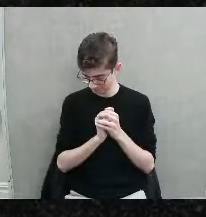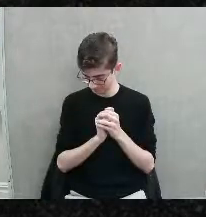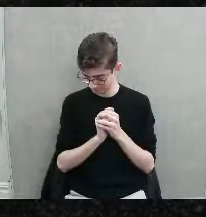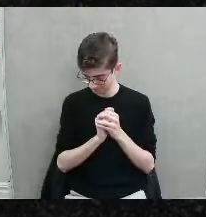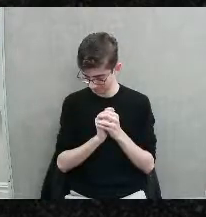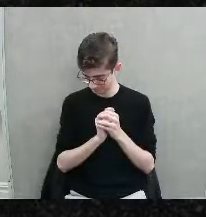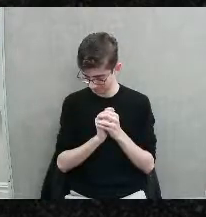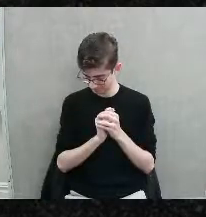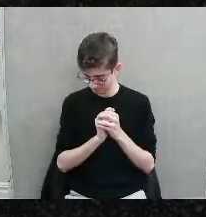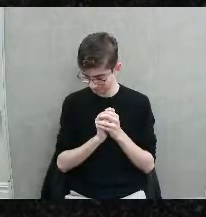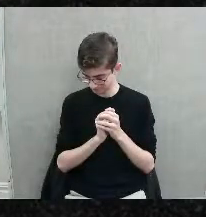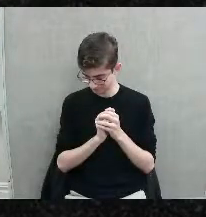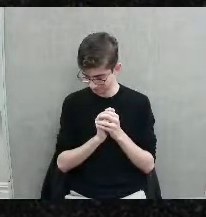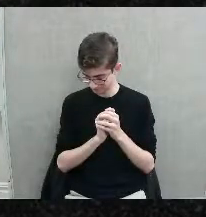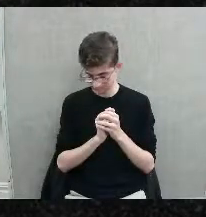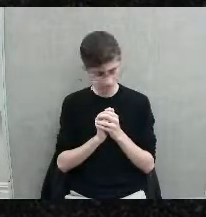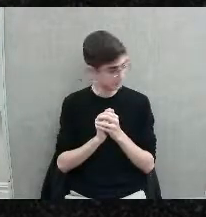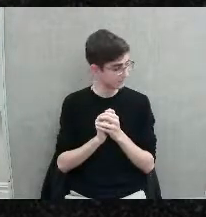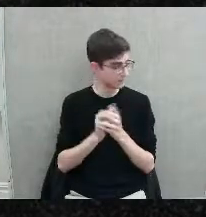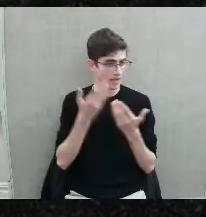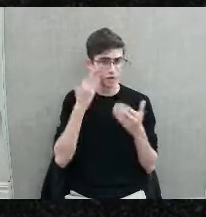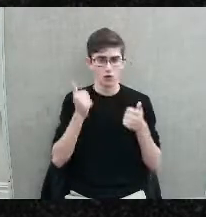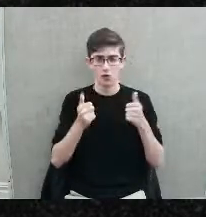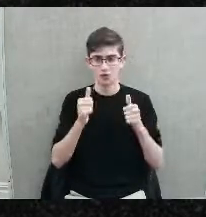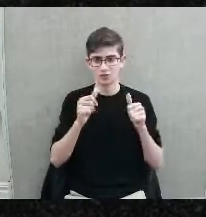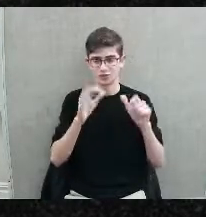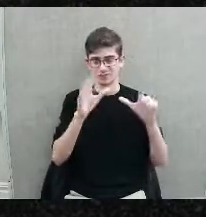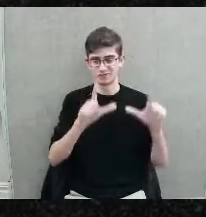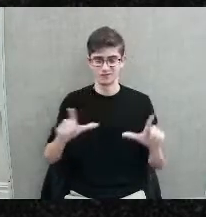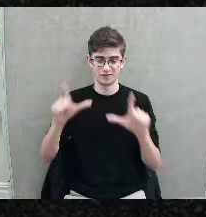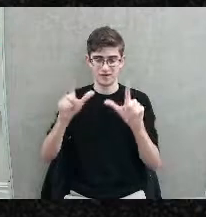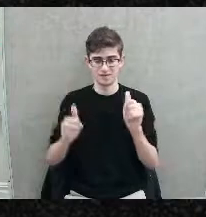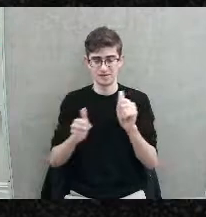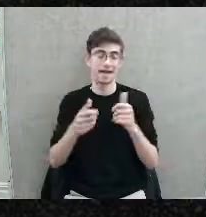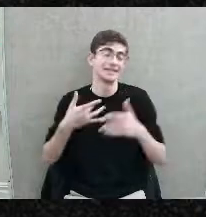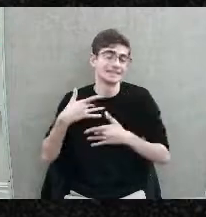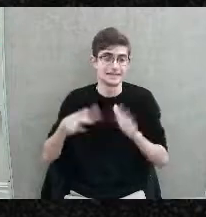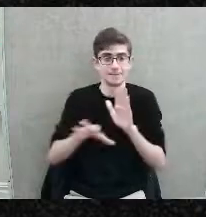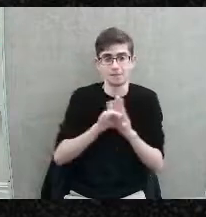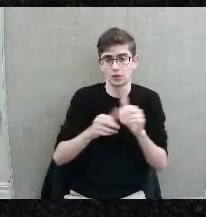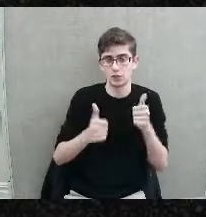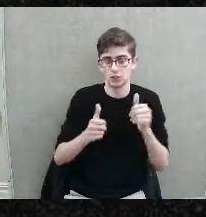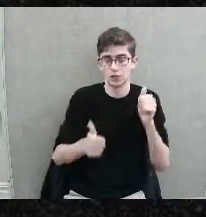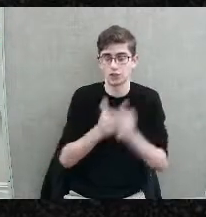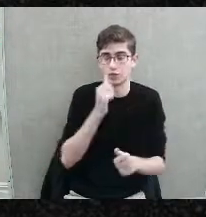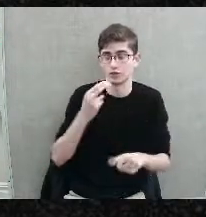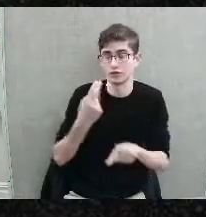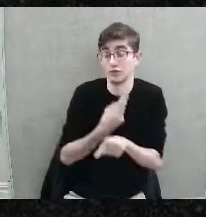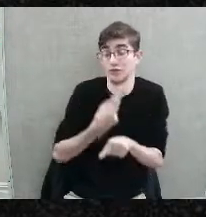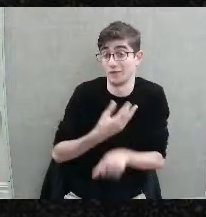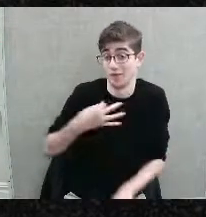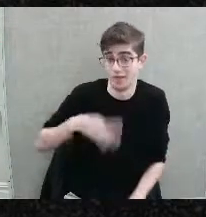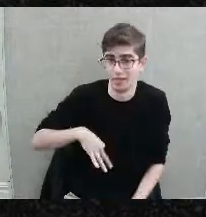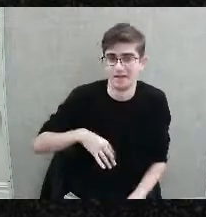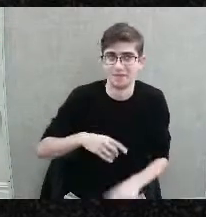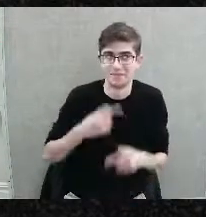I'm in favor of whatever framing seems most politically useful, and I don't know what is most politically useful. So,